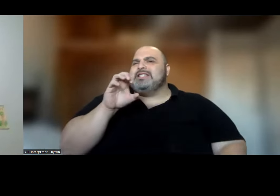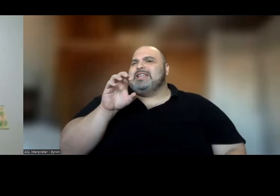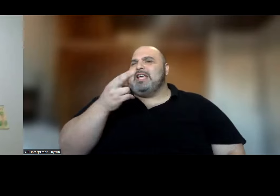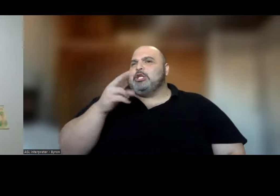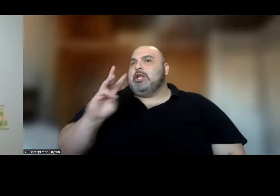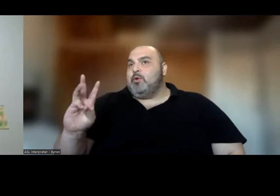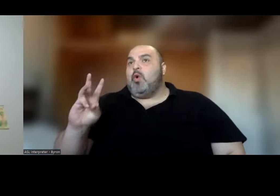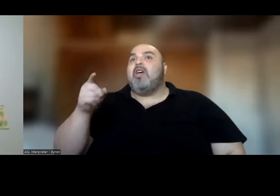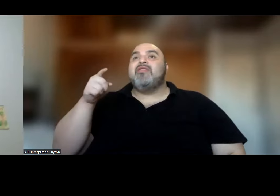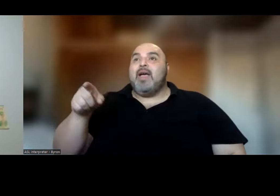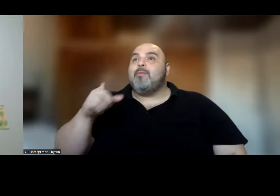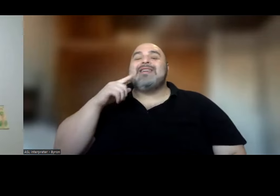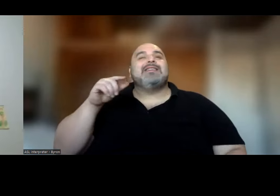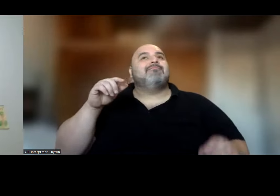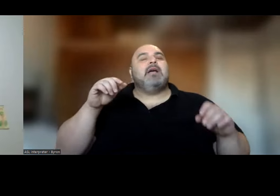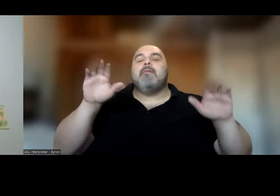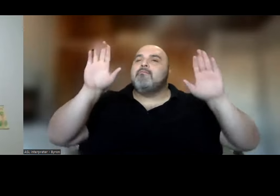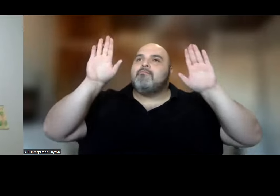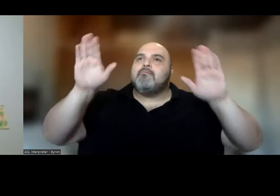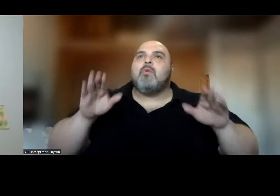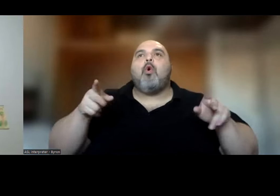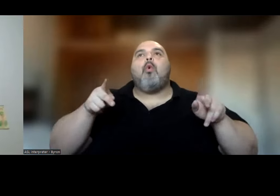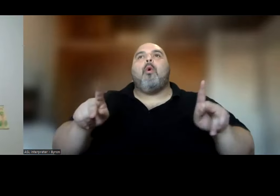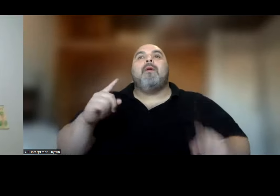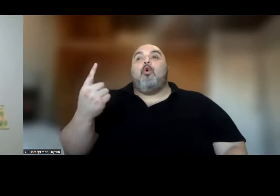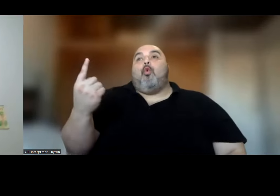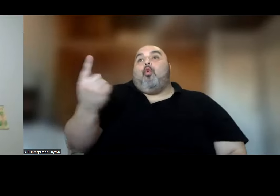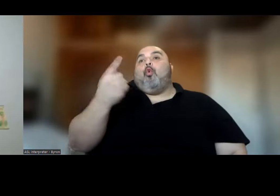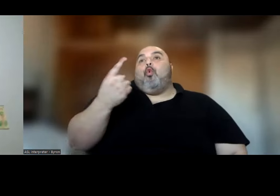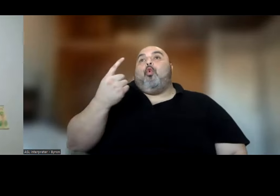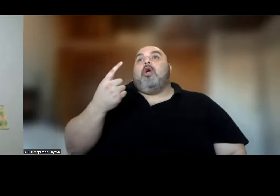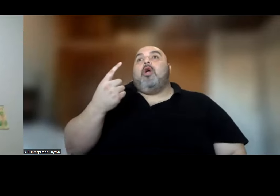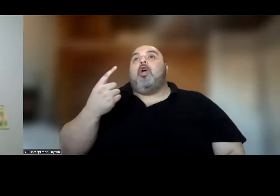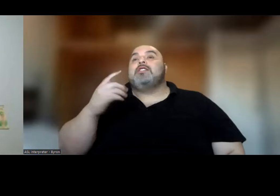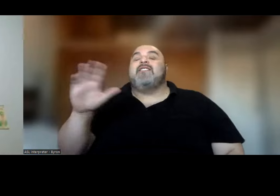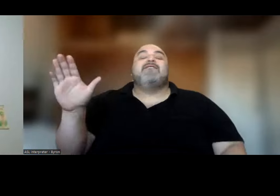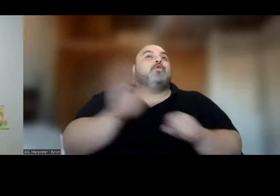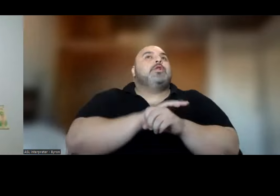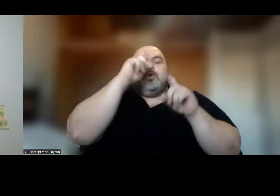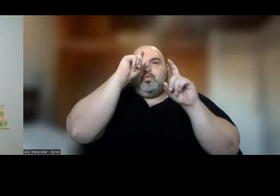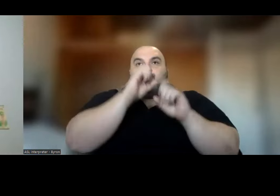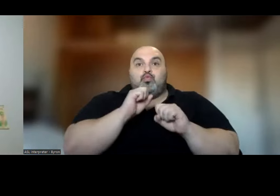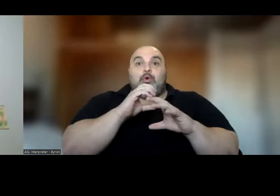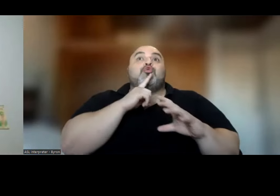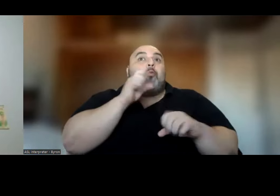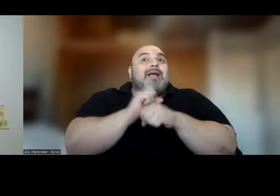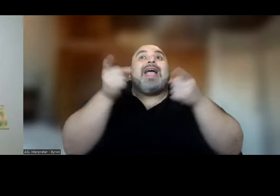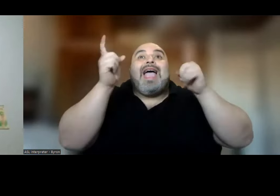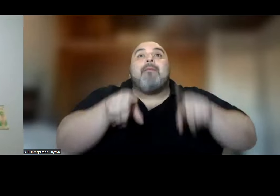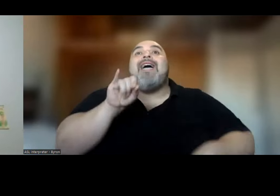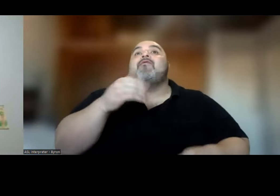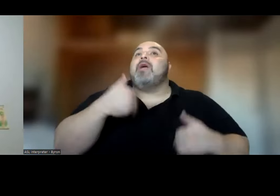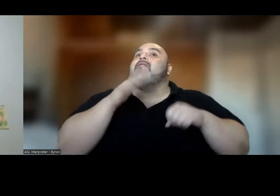going to be an incredible opportunity that only is fully realized if we have sufficient investment